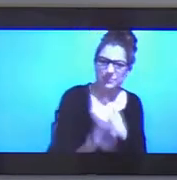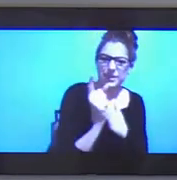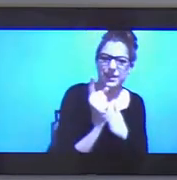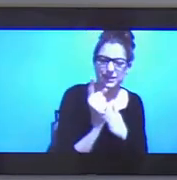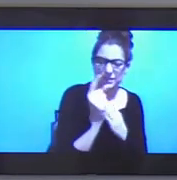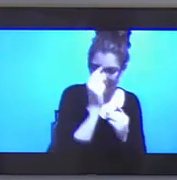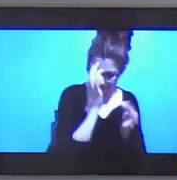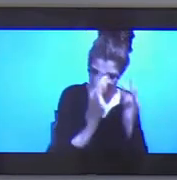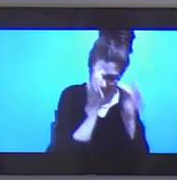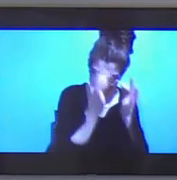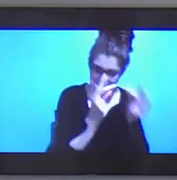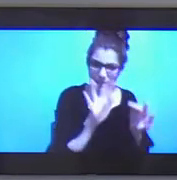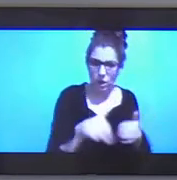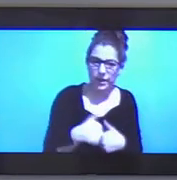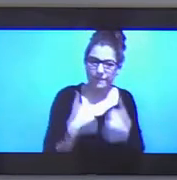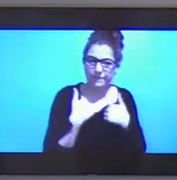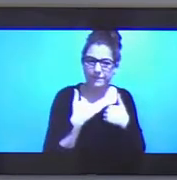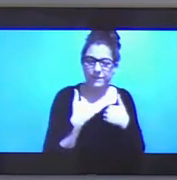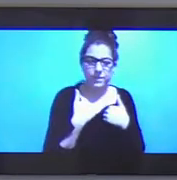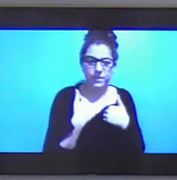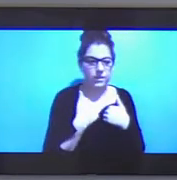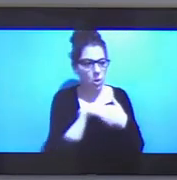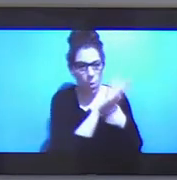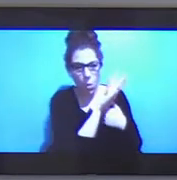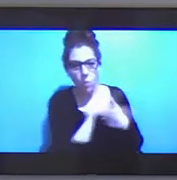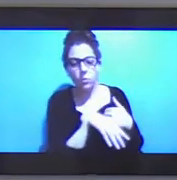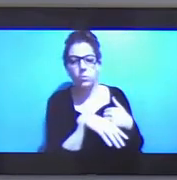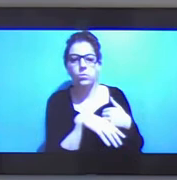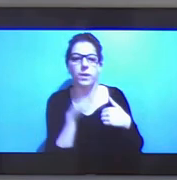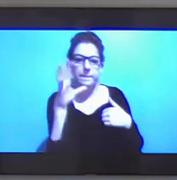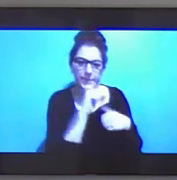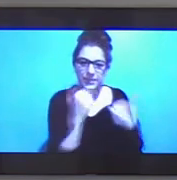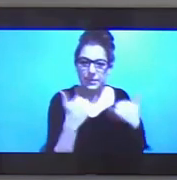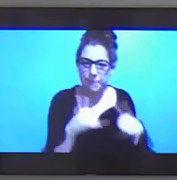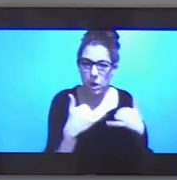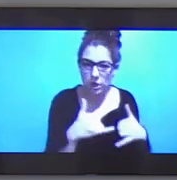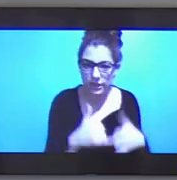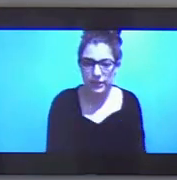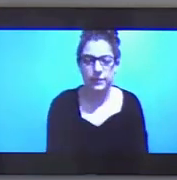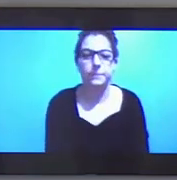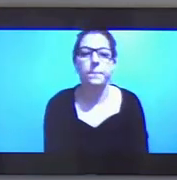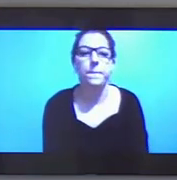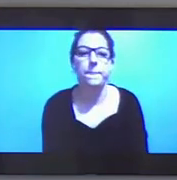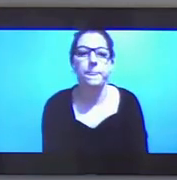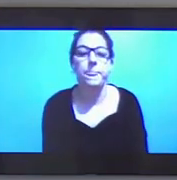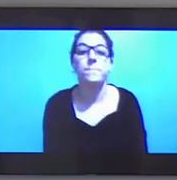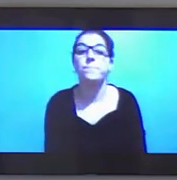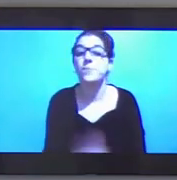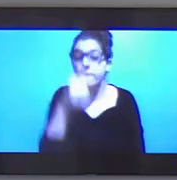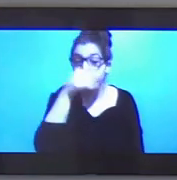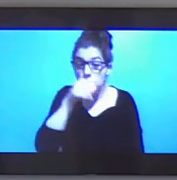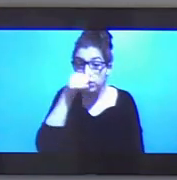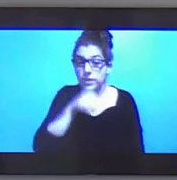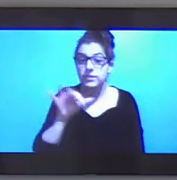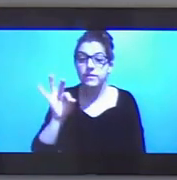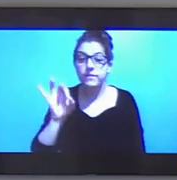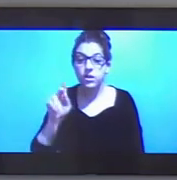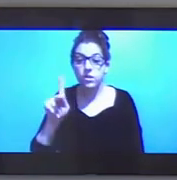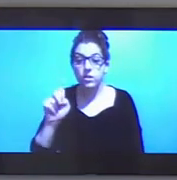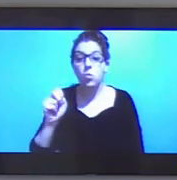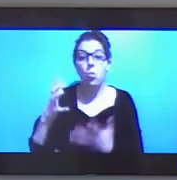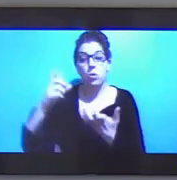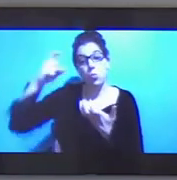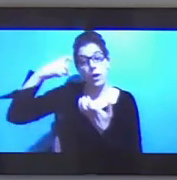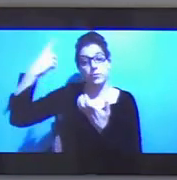lived. They go and they miss the party. The foolish and fickle want the wise ones, right? The